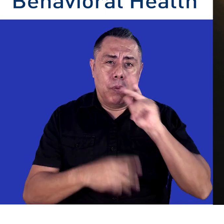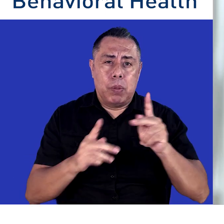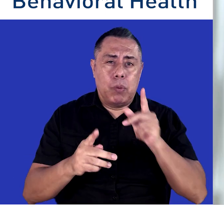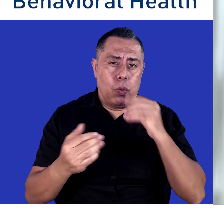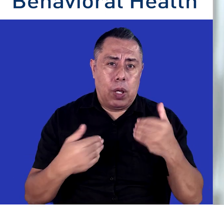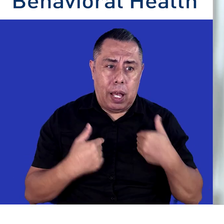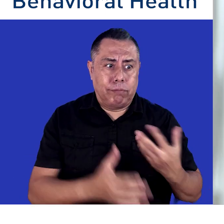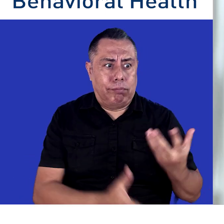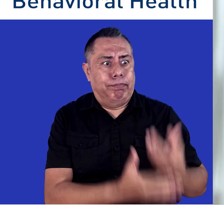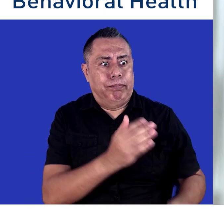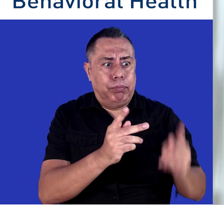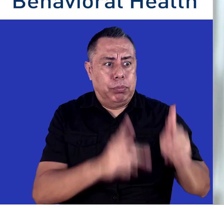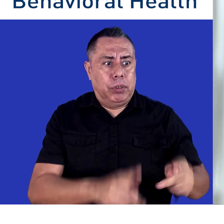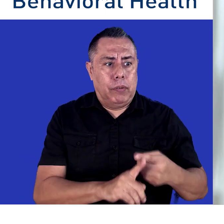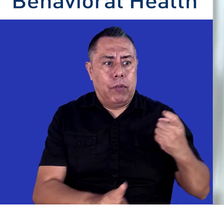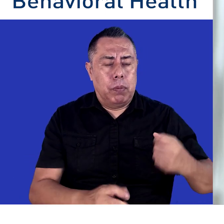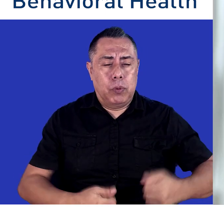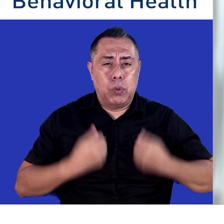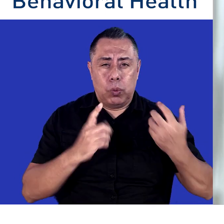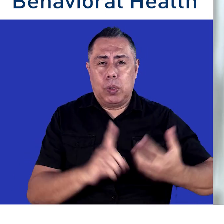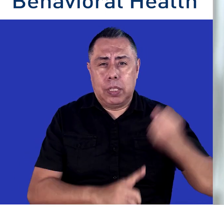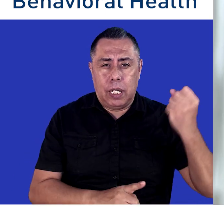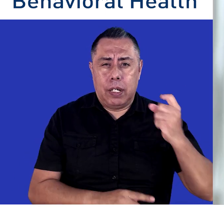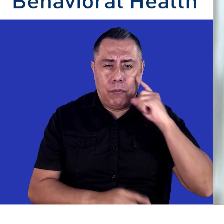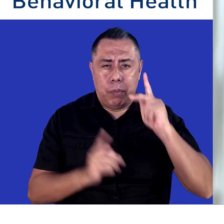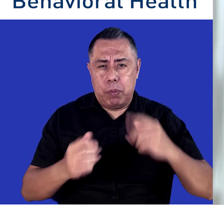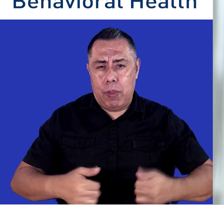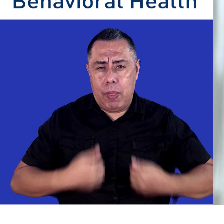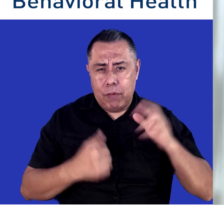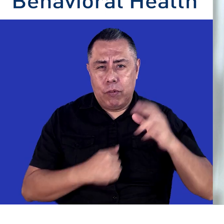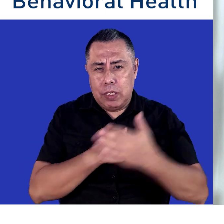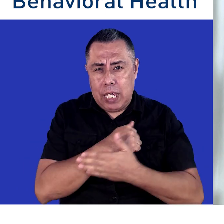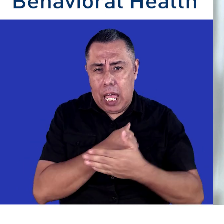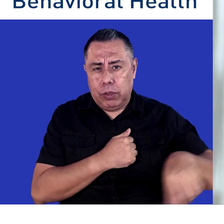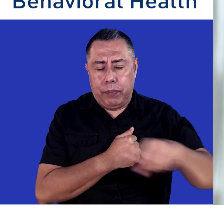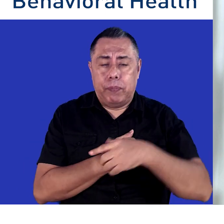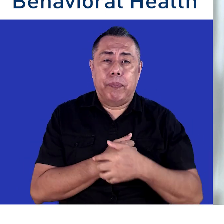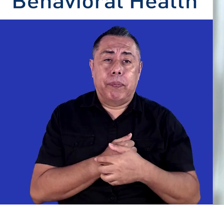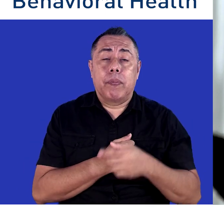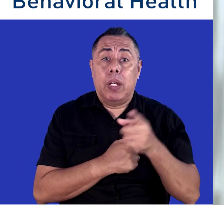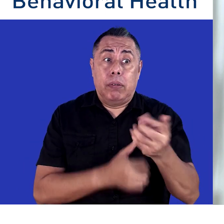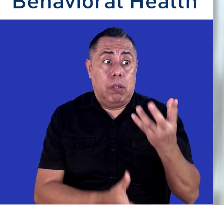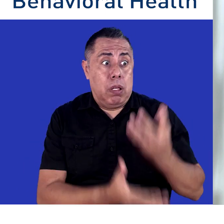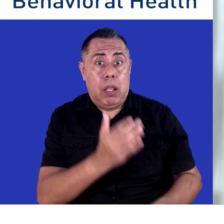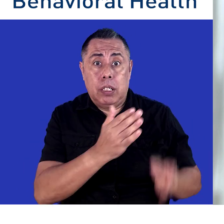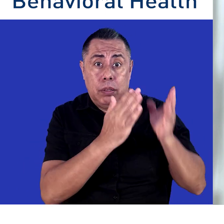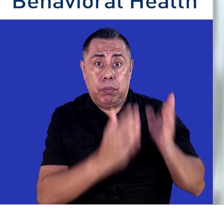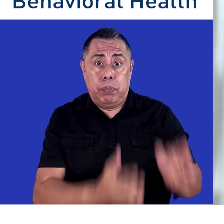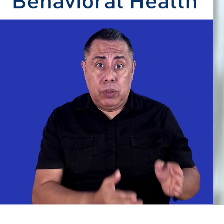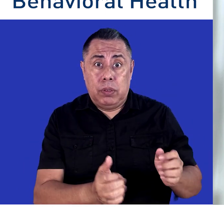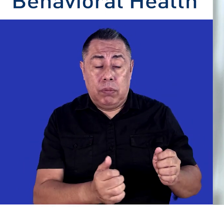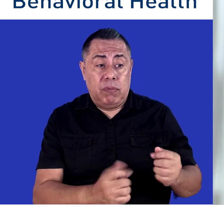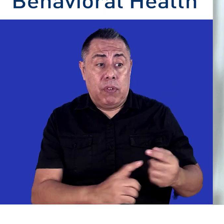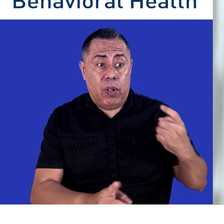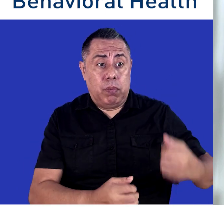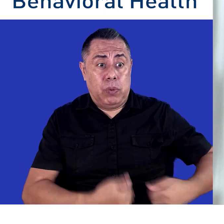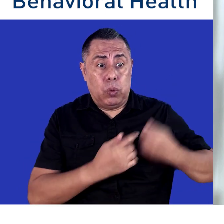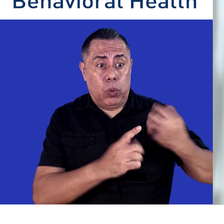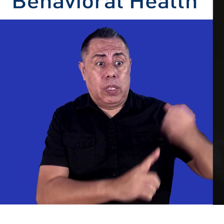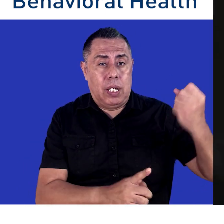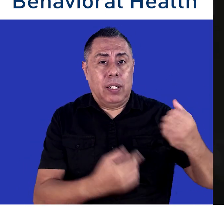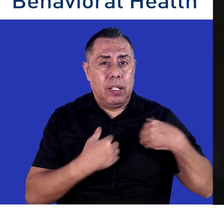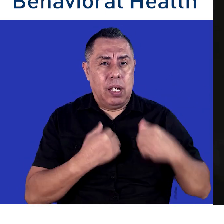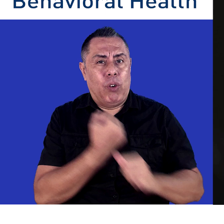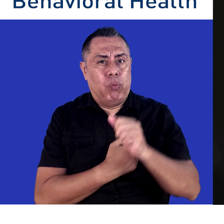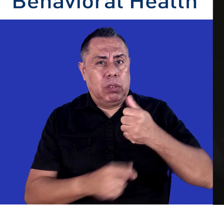counseling for survivors of suicide loss at no cost to residents of Riverside County. Loved ones of people who died by suicide